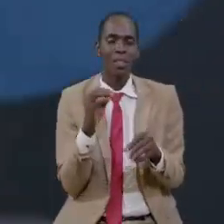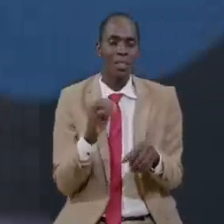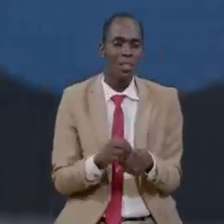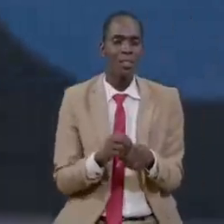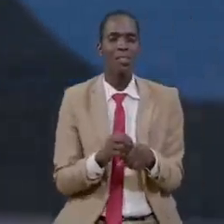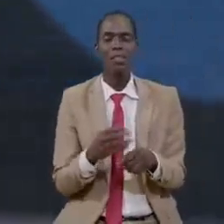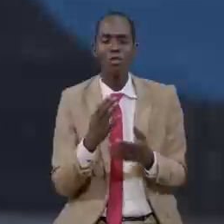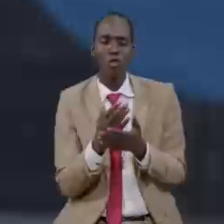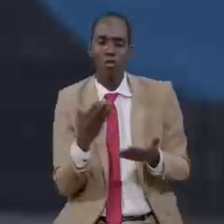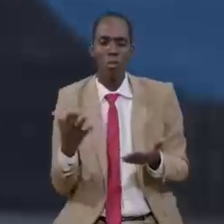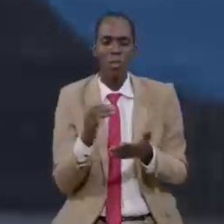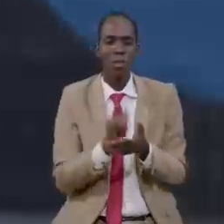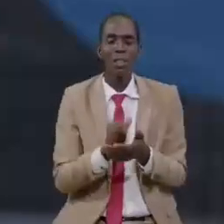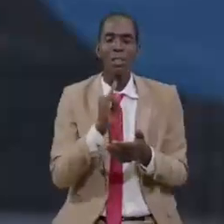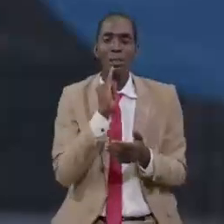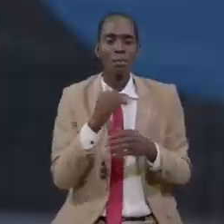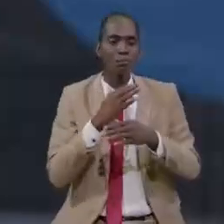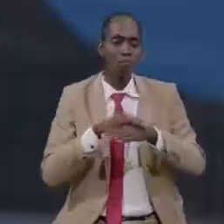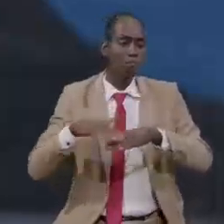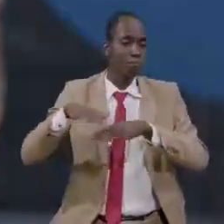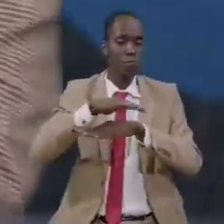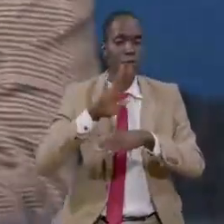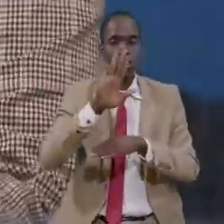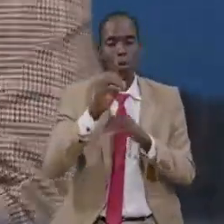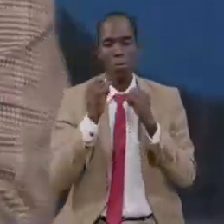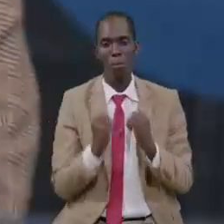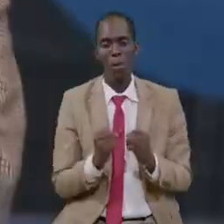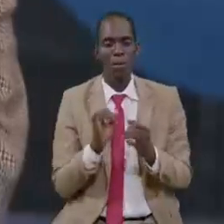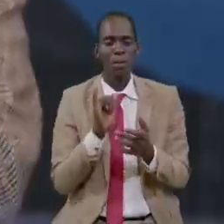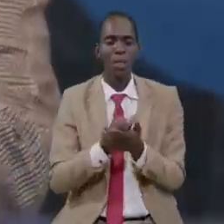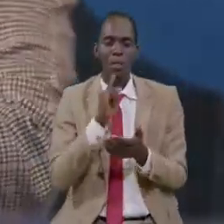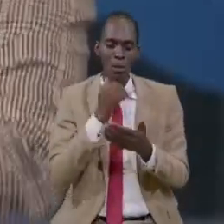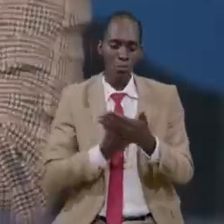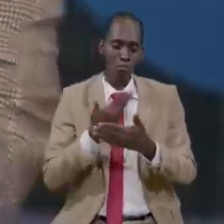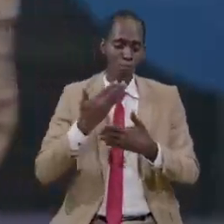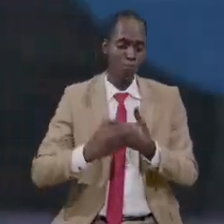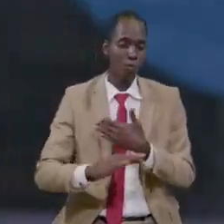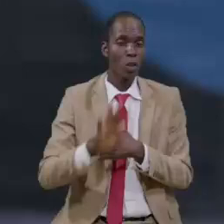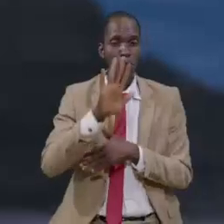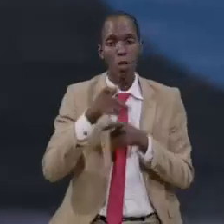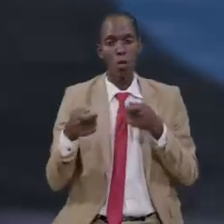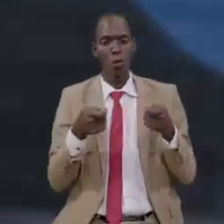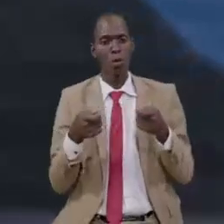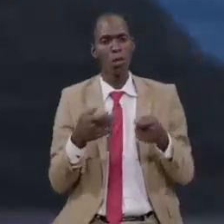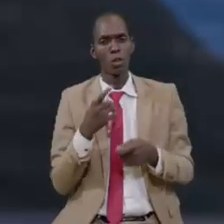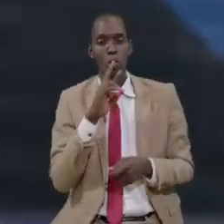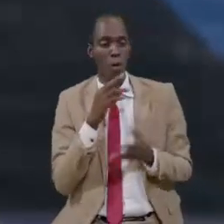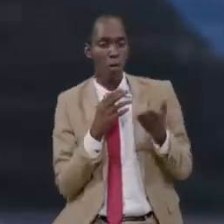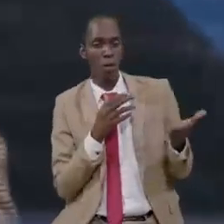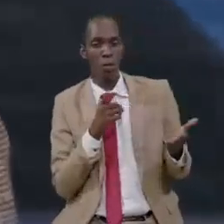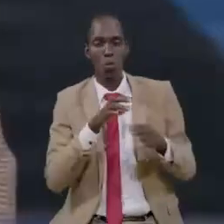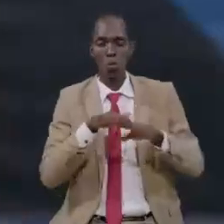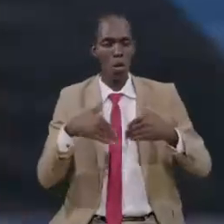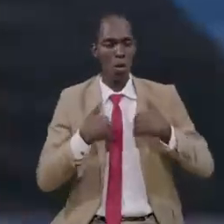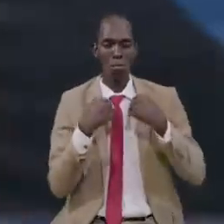something beyond your power, beyond your control, and there you are, you have no power, you have no strength,